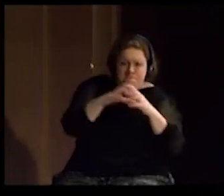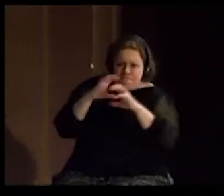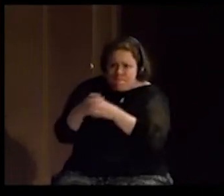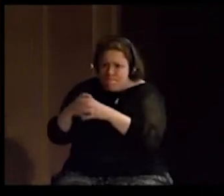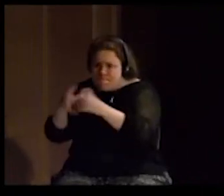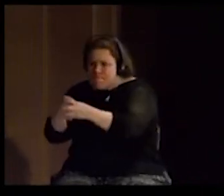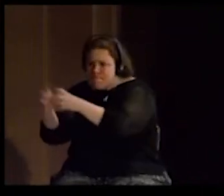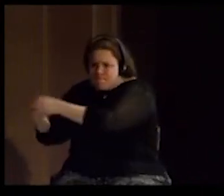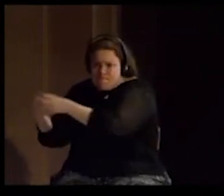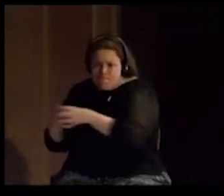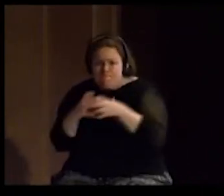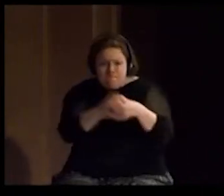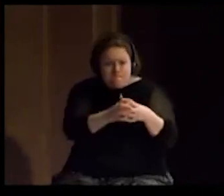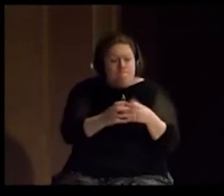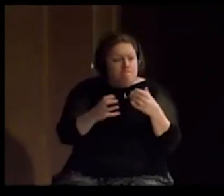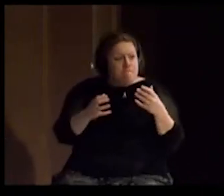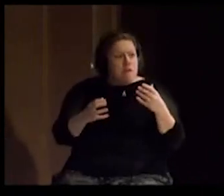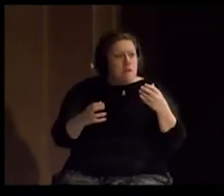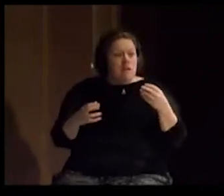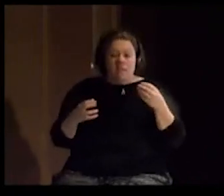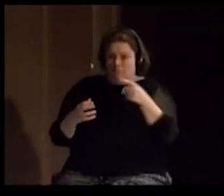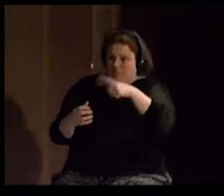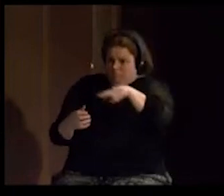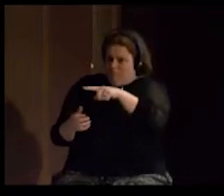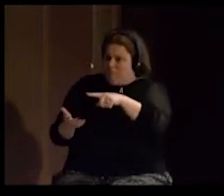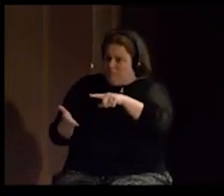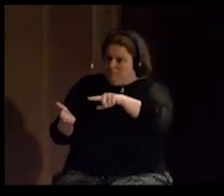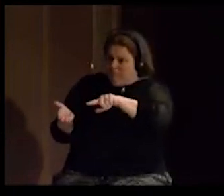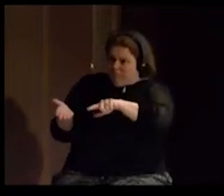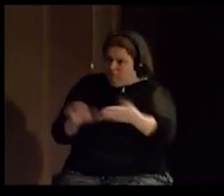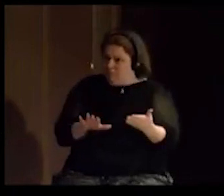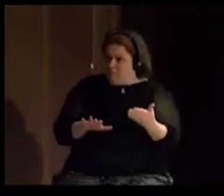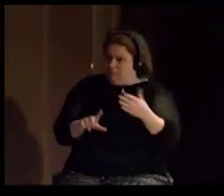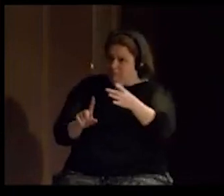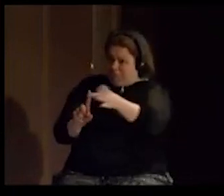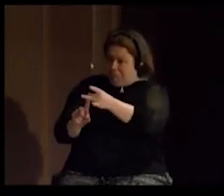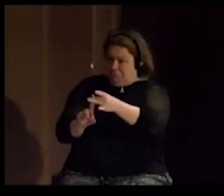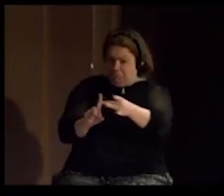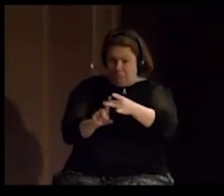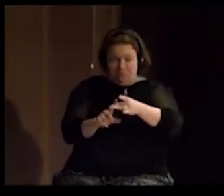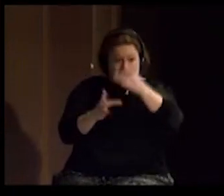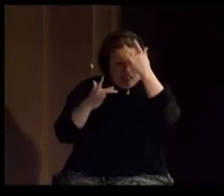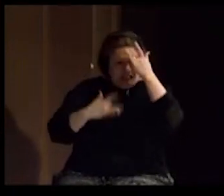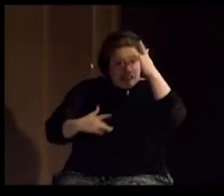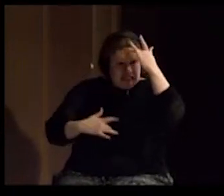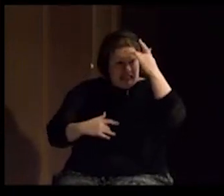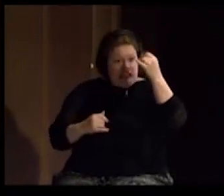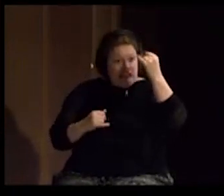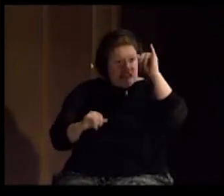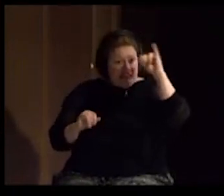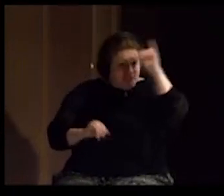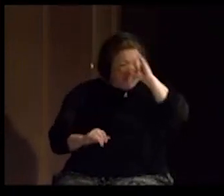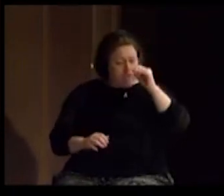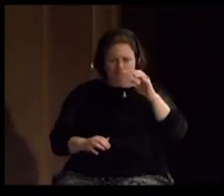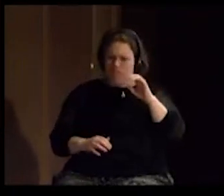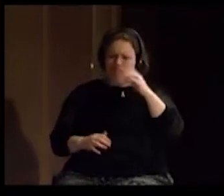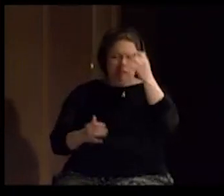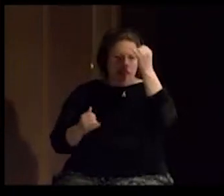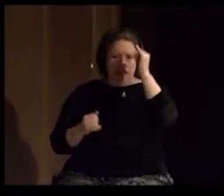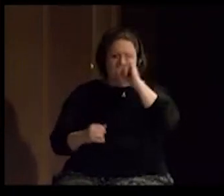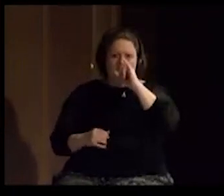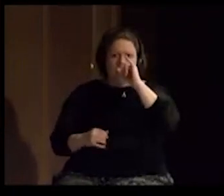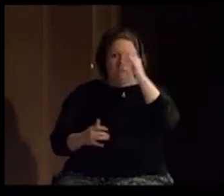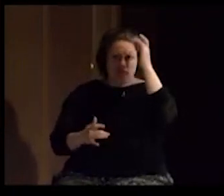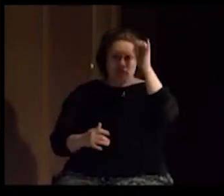to essentially die, like succumb to a disease infection. A bigger colony, the time it takes for the immune response to